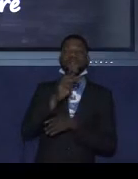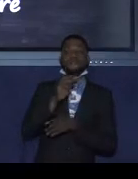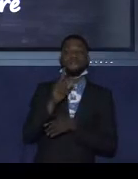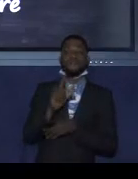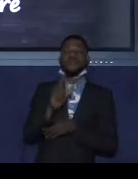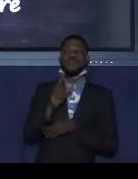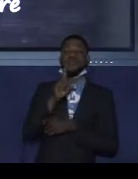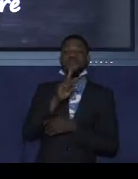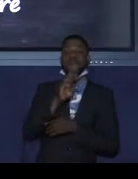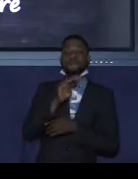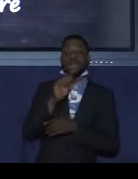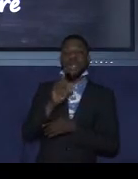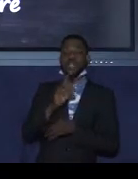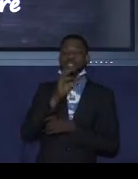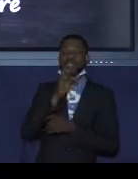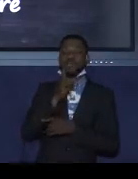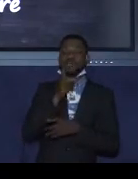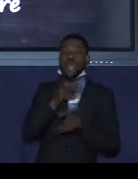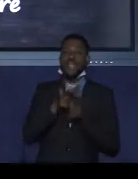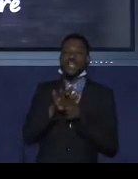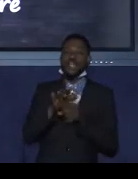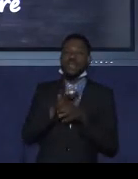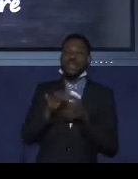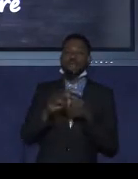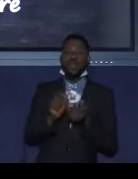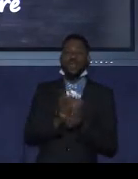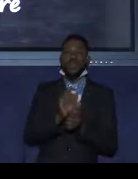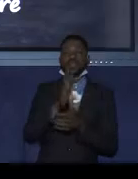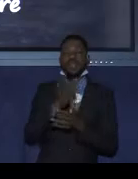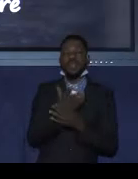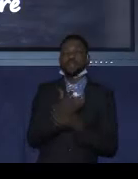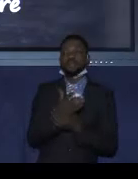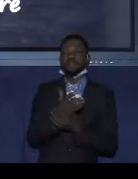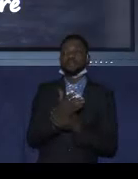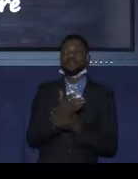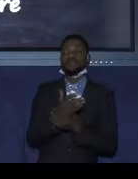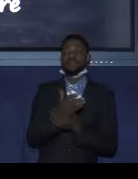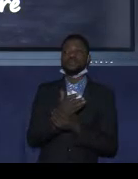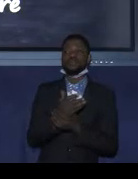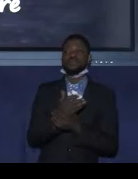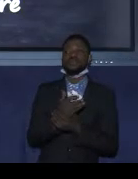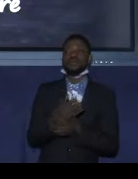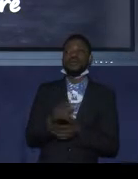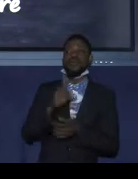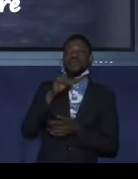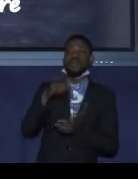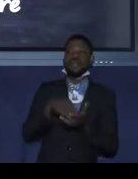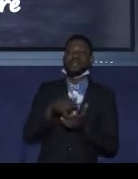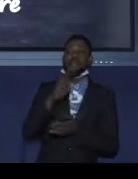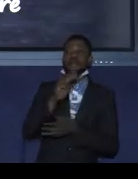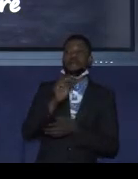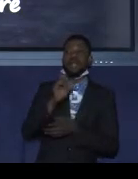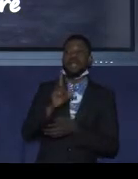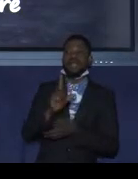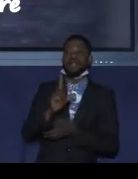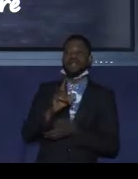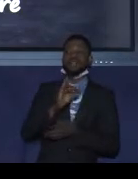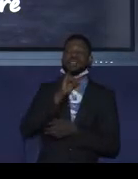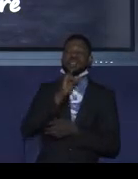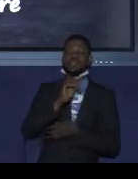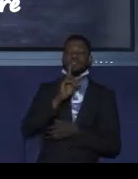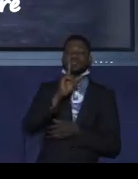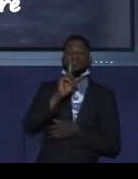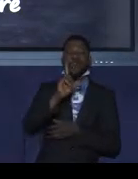that 1 milliliter is not for you to even wash your hands. All right. So therefore, 1,000